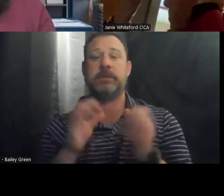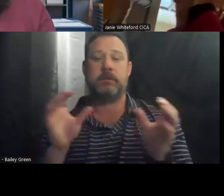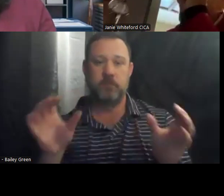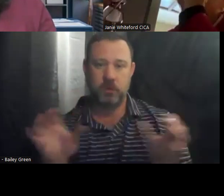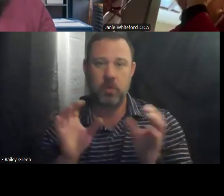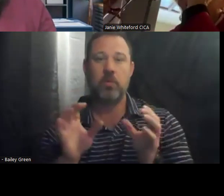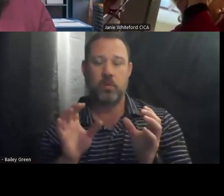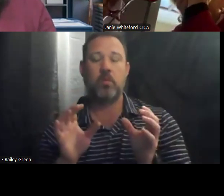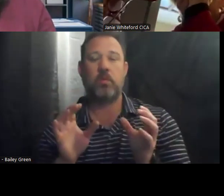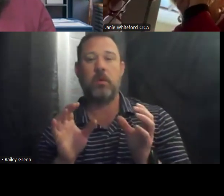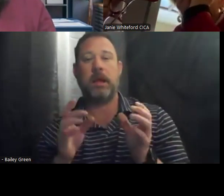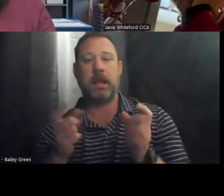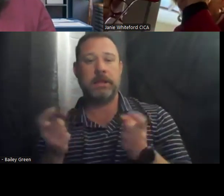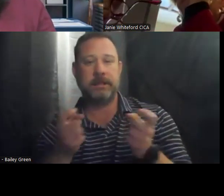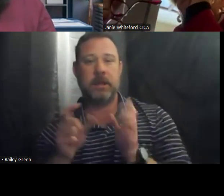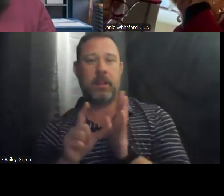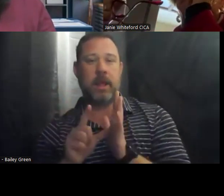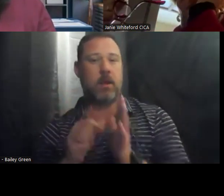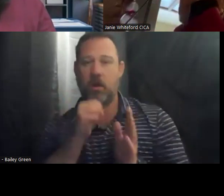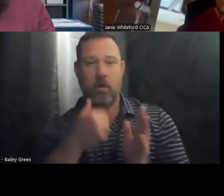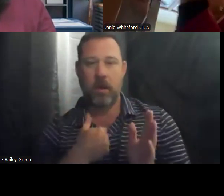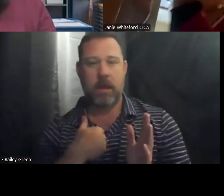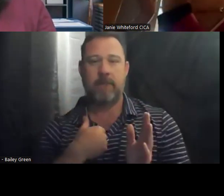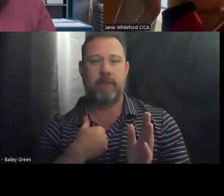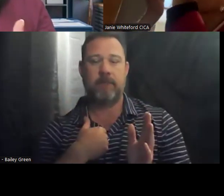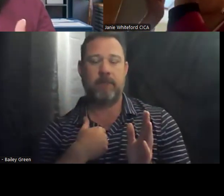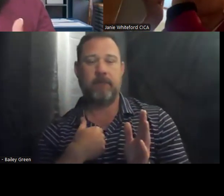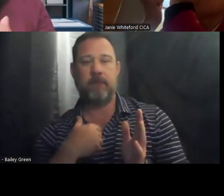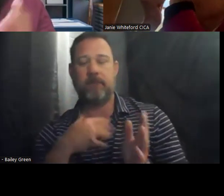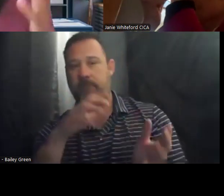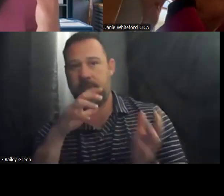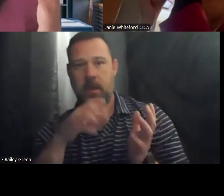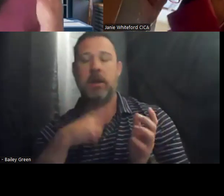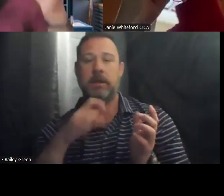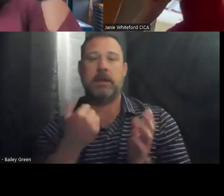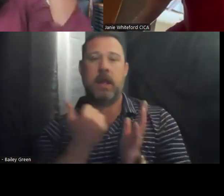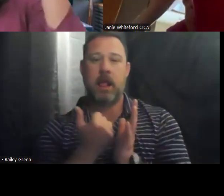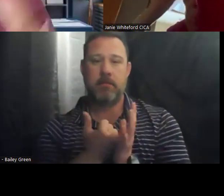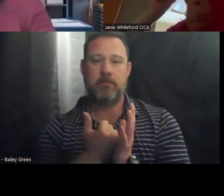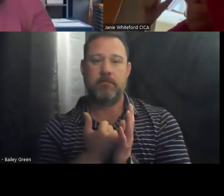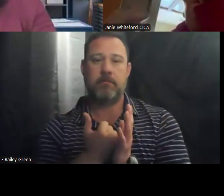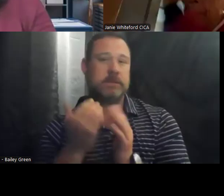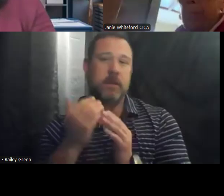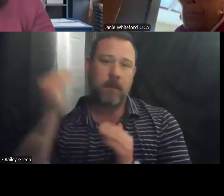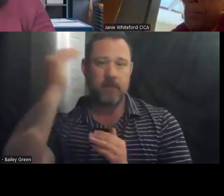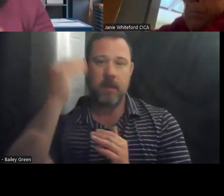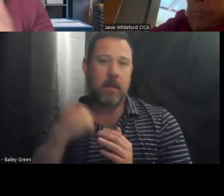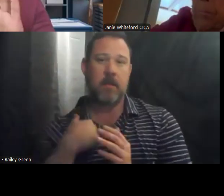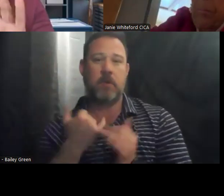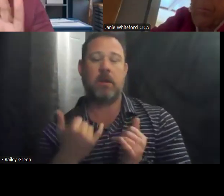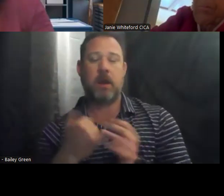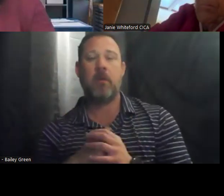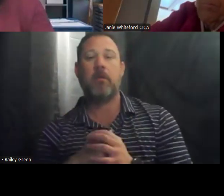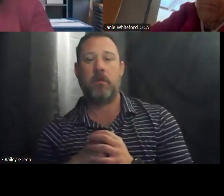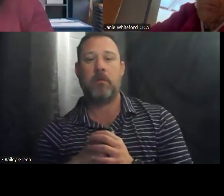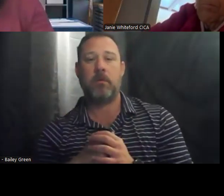done, and deal with it later. I don't have the capacity. I need help. I'm out of my head. It's above my head right now, and